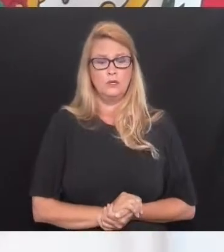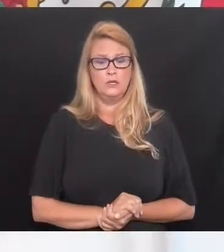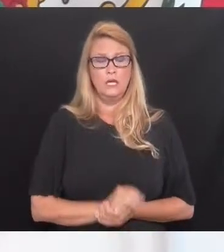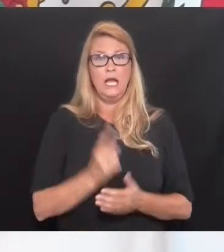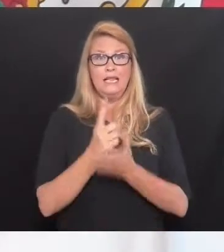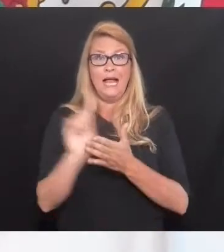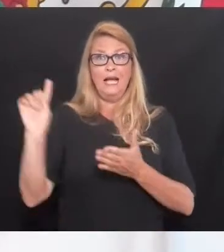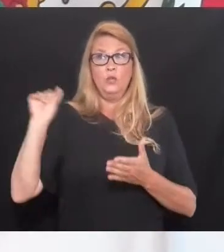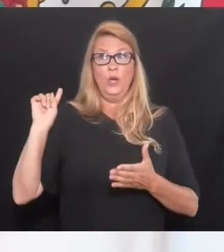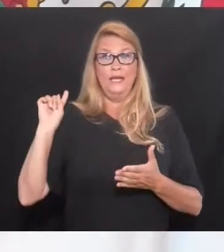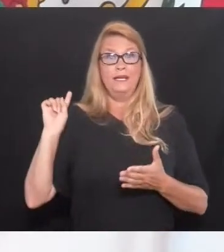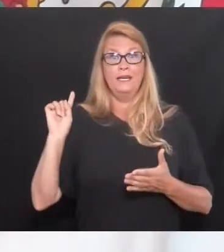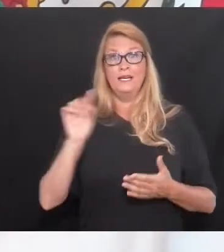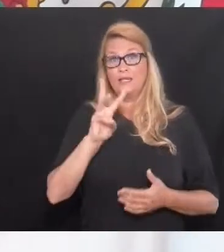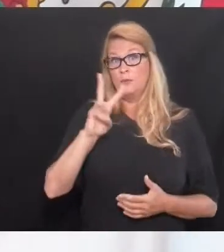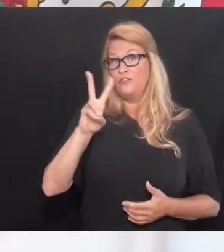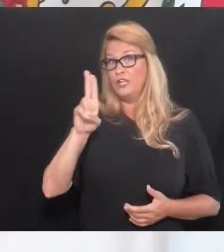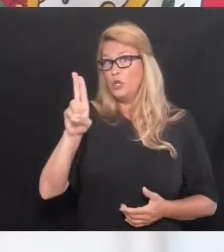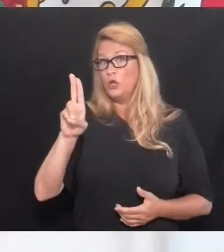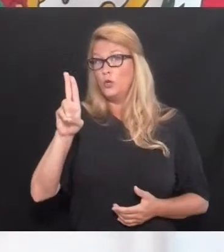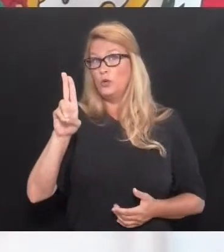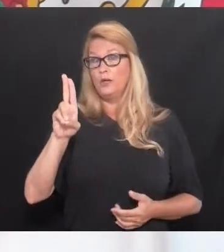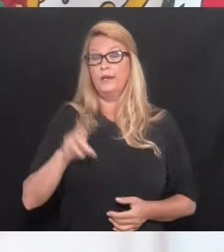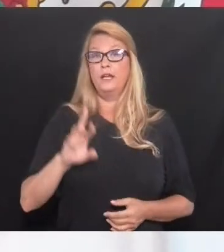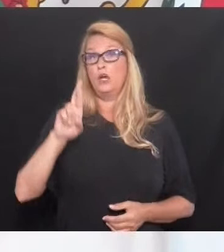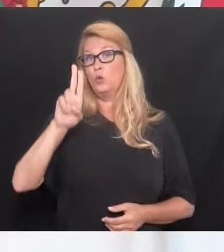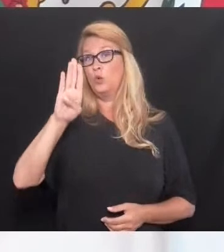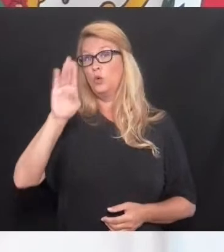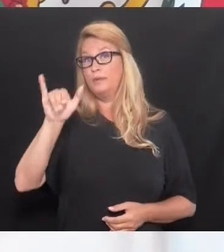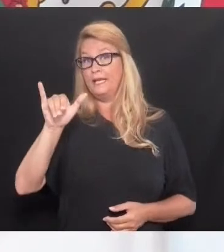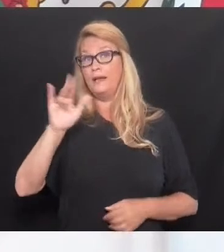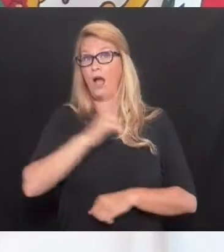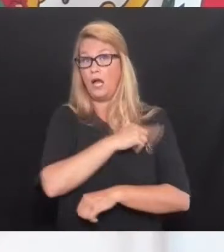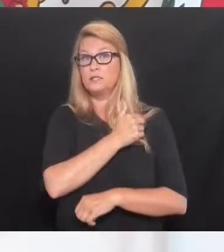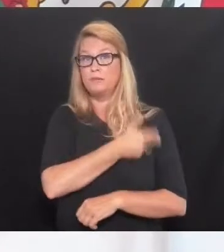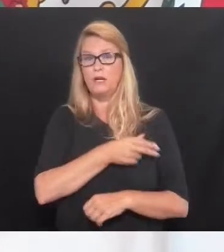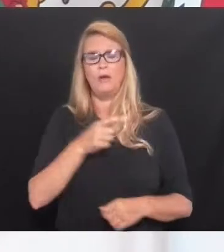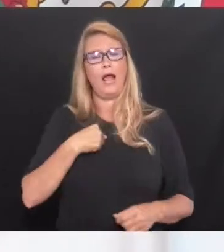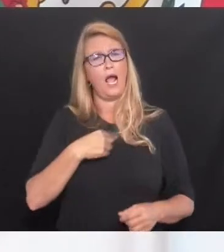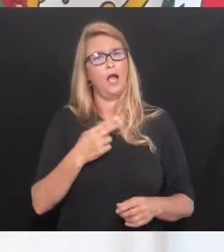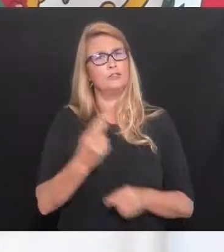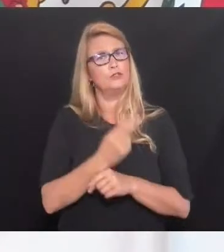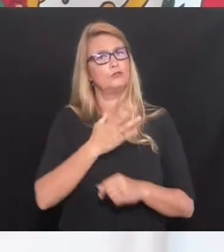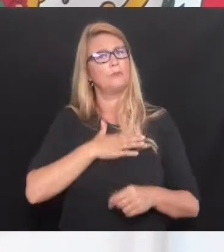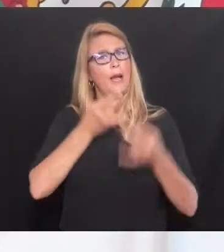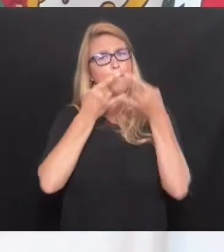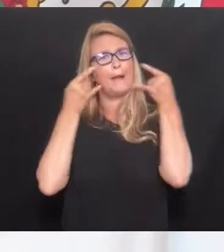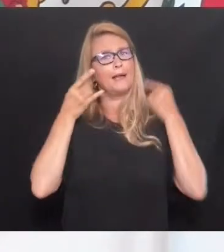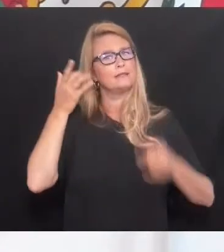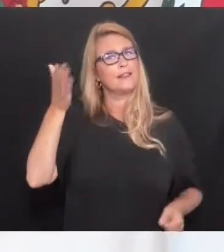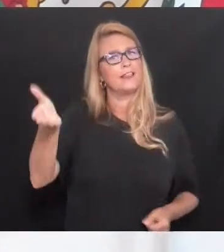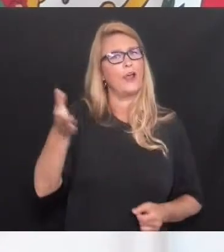last week at WVU and at Ruby, and surely had my mask on, and